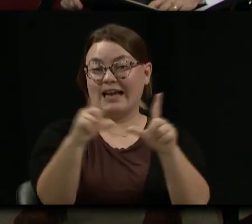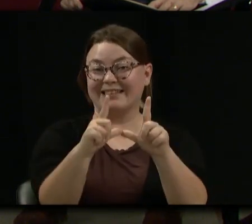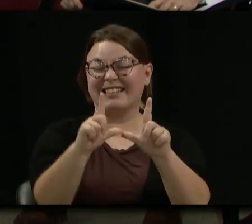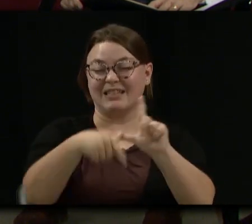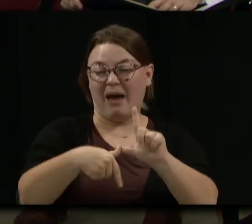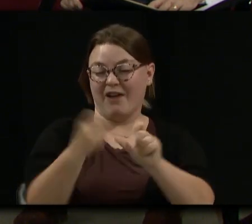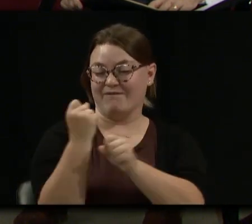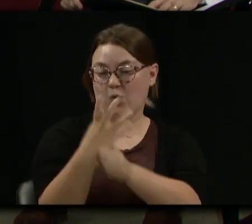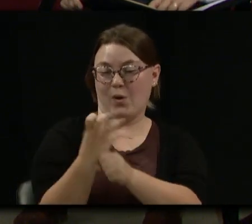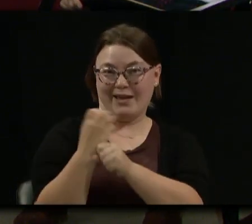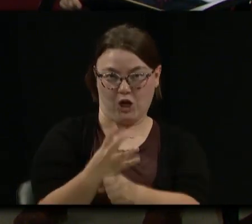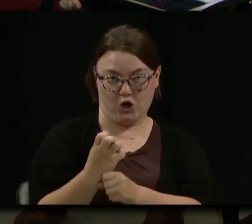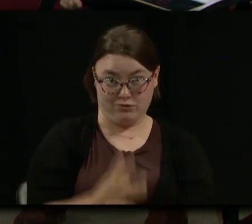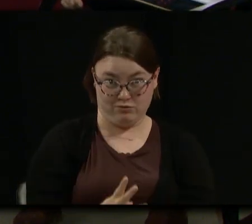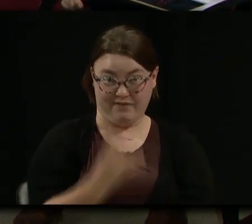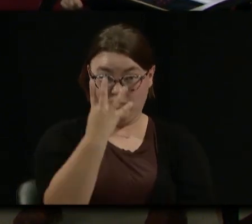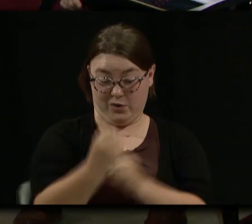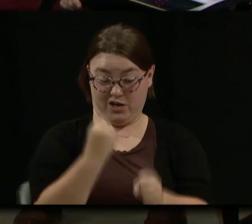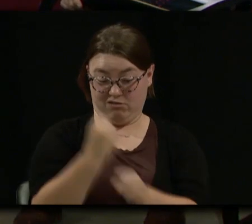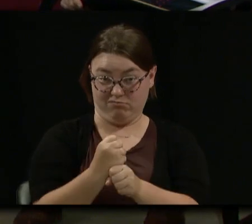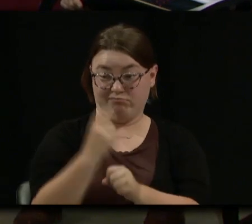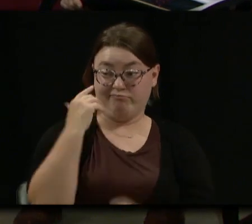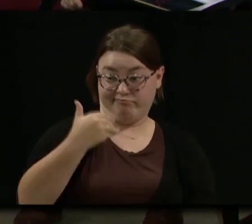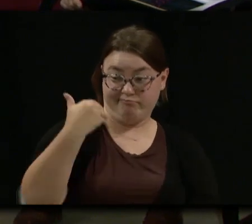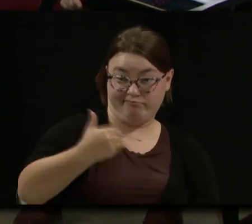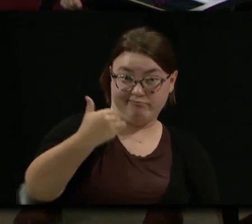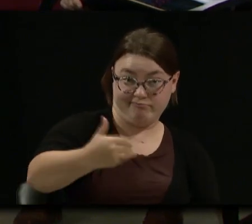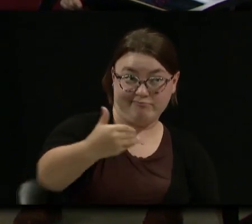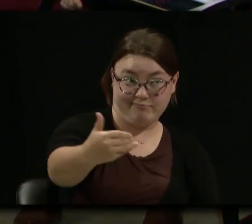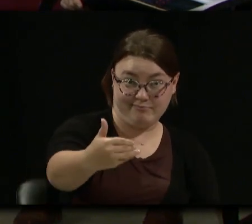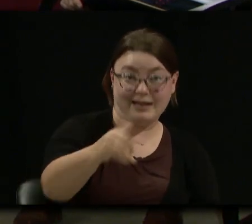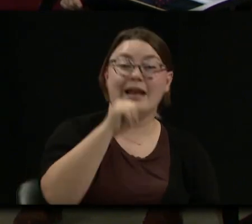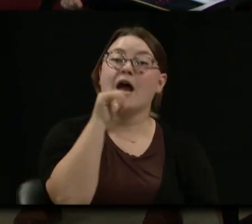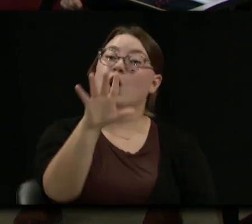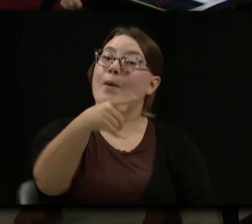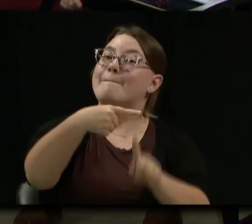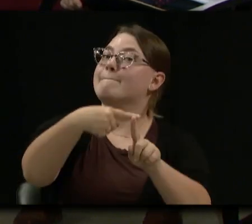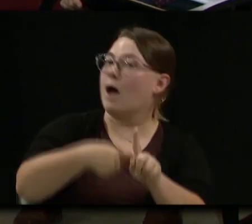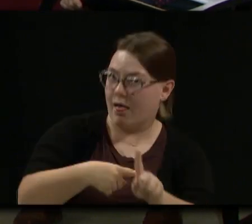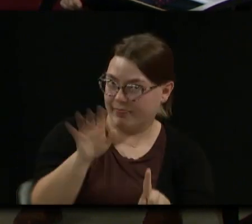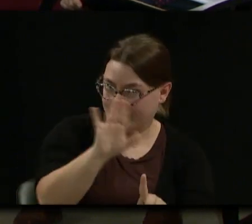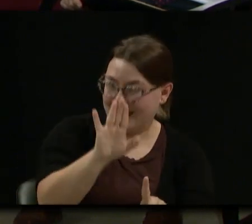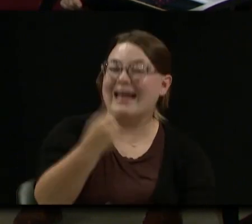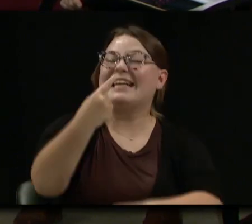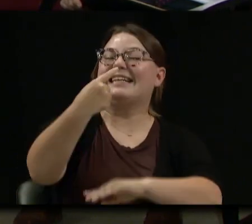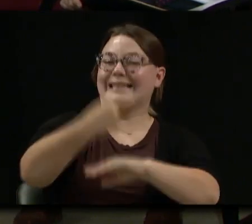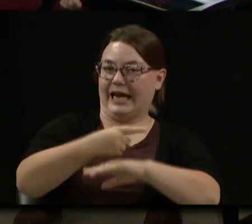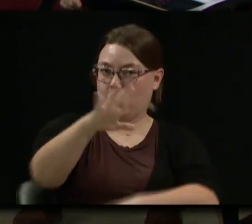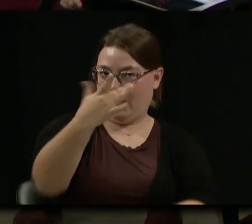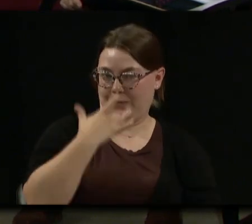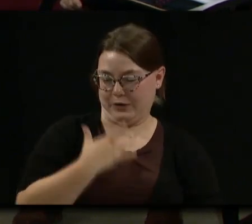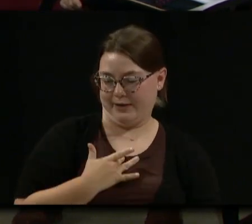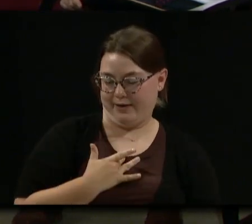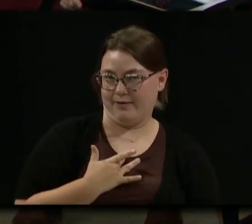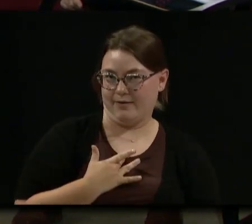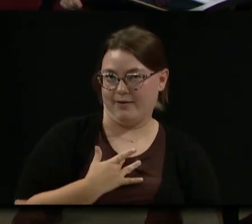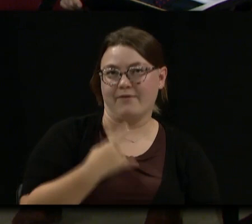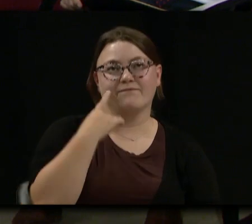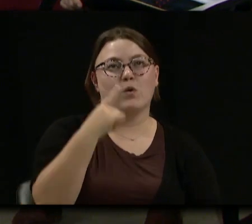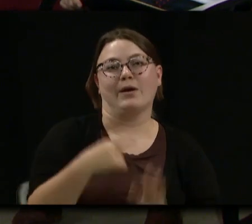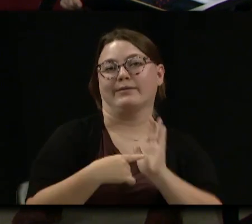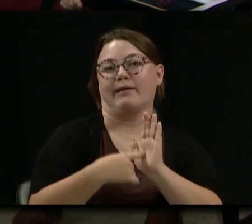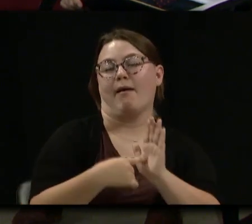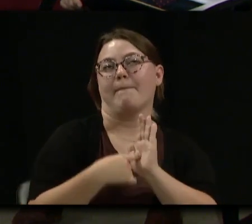years from when you get it, that birthday. And it's not your birthday month, it's the day of your birth. It's the day of your birthday. So if the